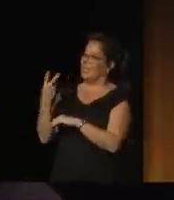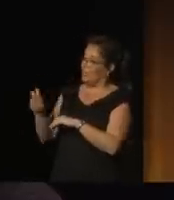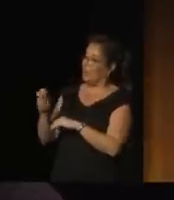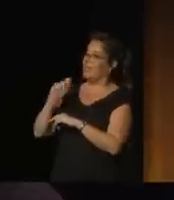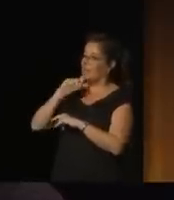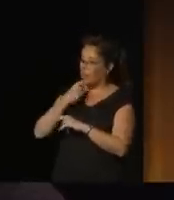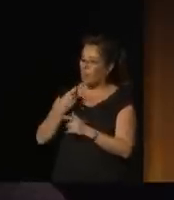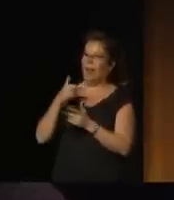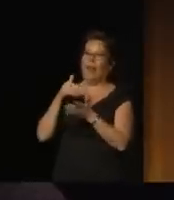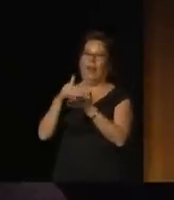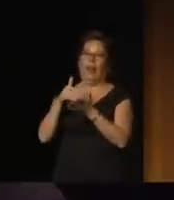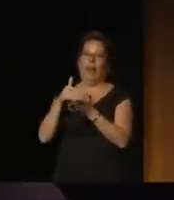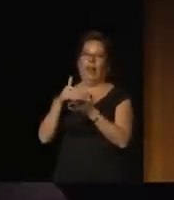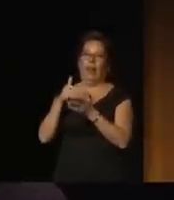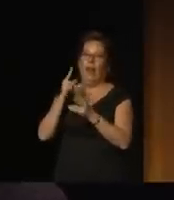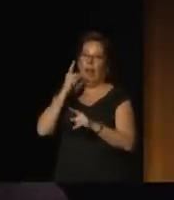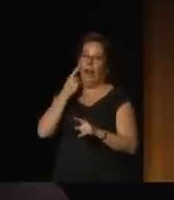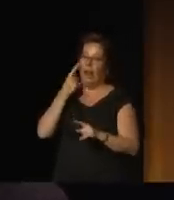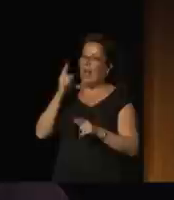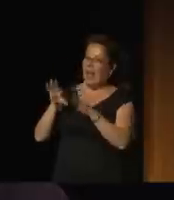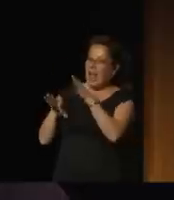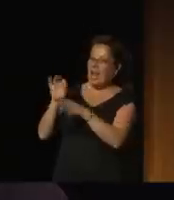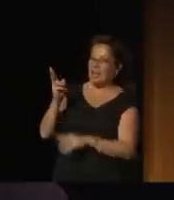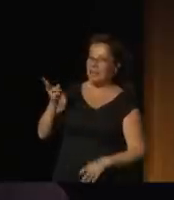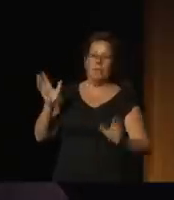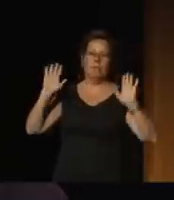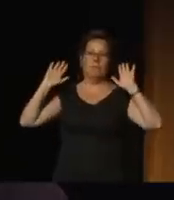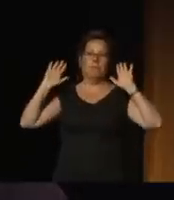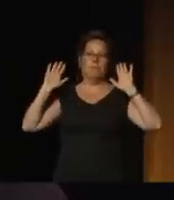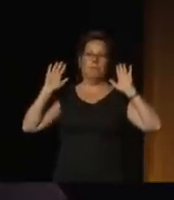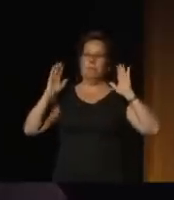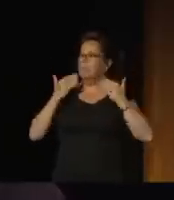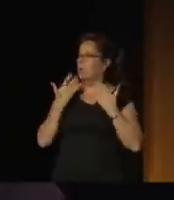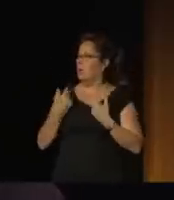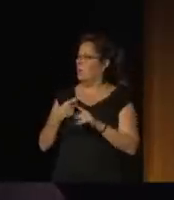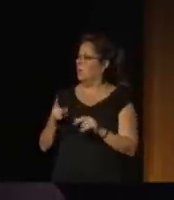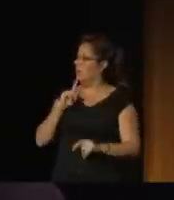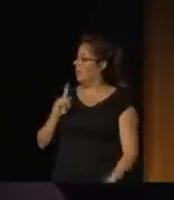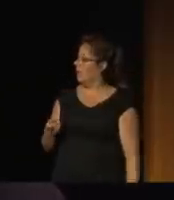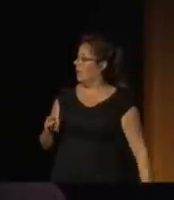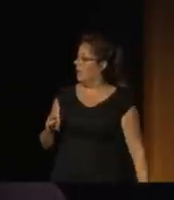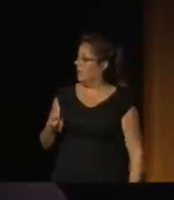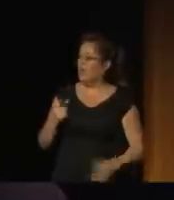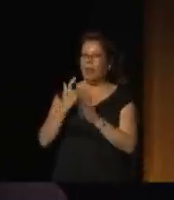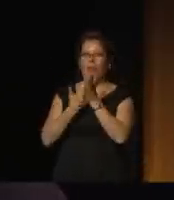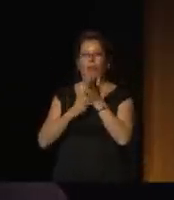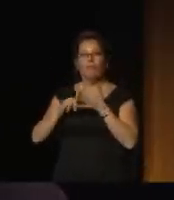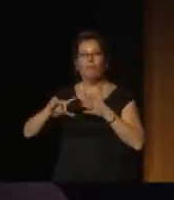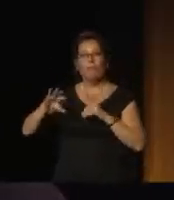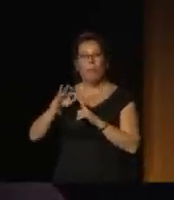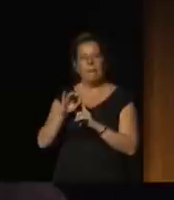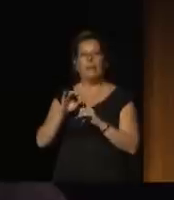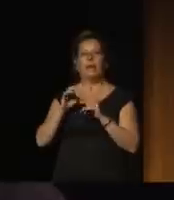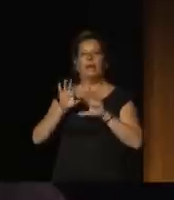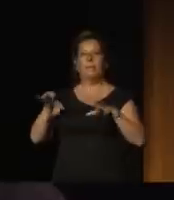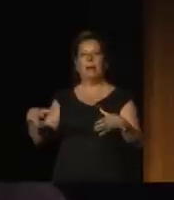tell us a lot. If he gets reelected, wow. I don't know what to say, what that means. But I think that the Republican Party is going to be in a lot of, it's